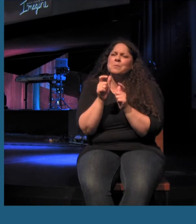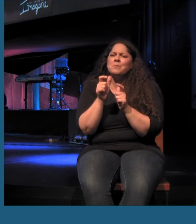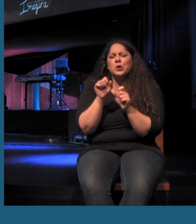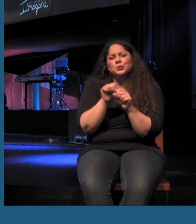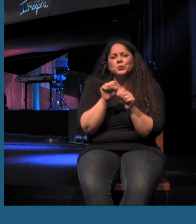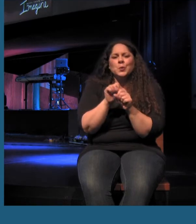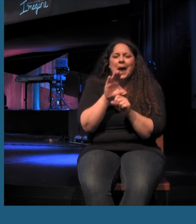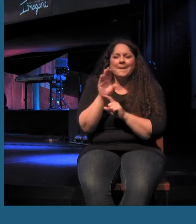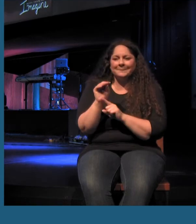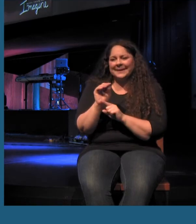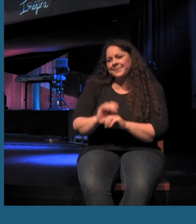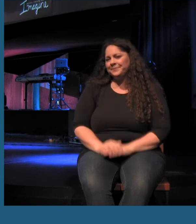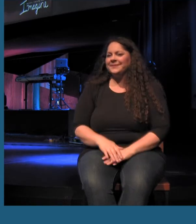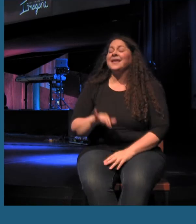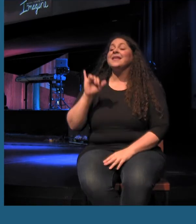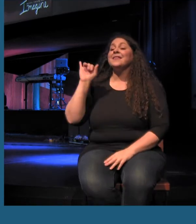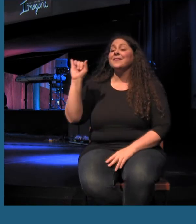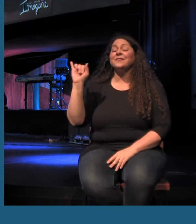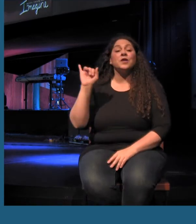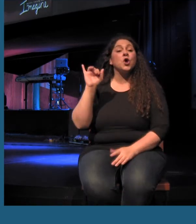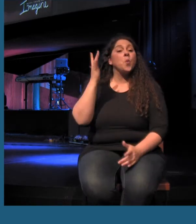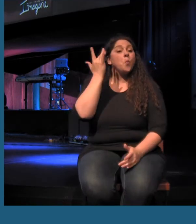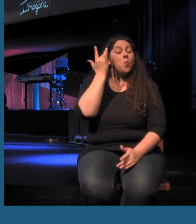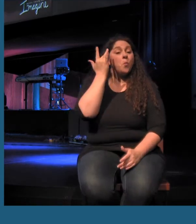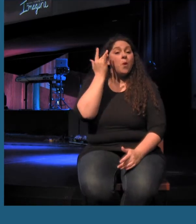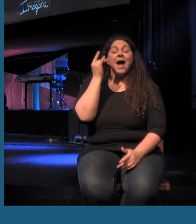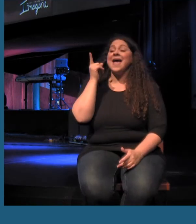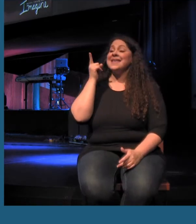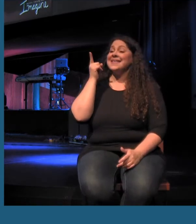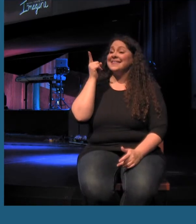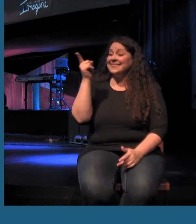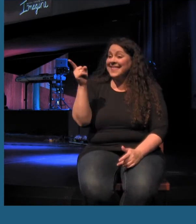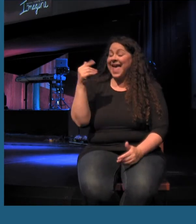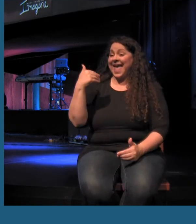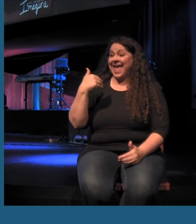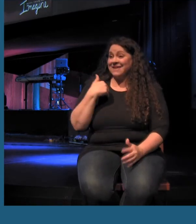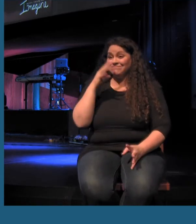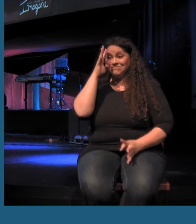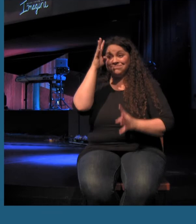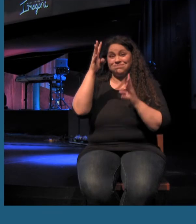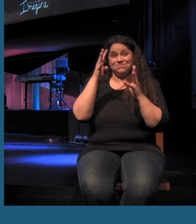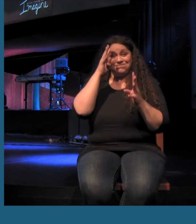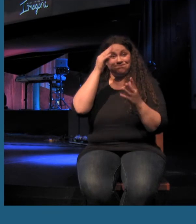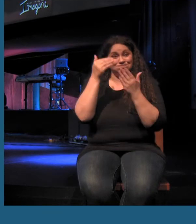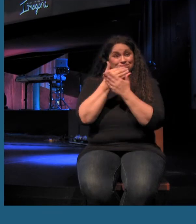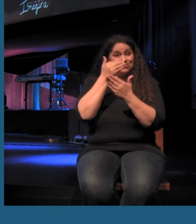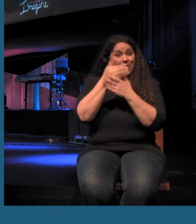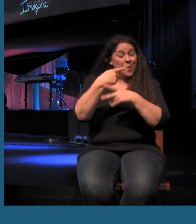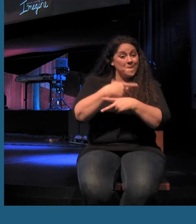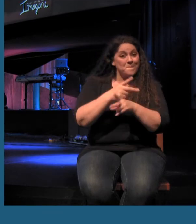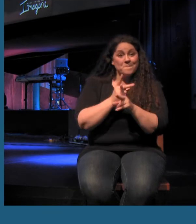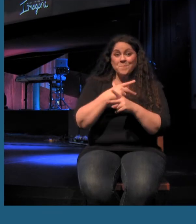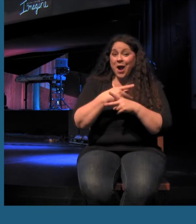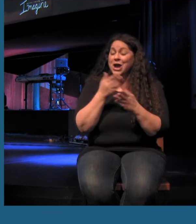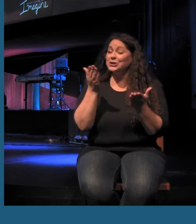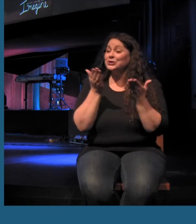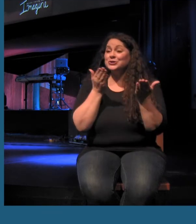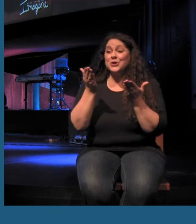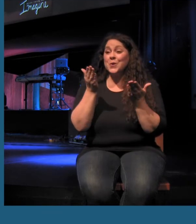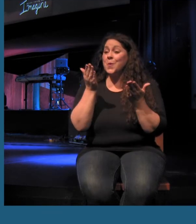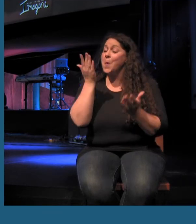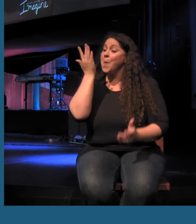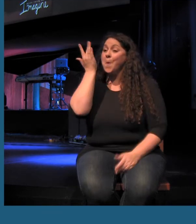Here's Nike's why. This is right from their website. We deliver innovative products, experiences, and services. What's their why?